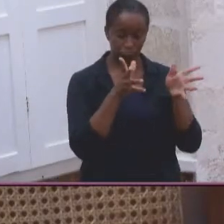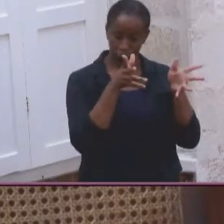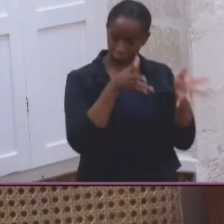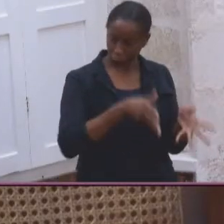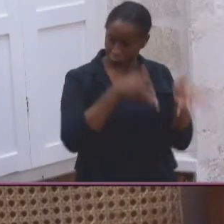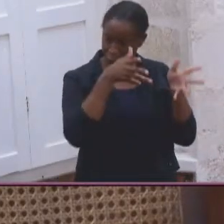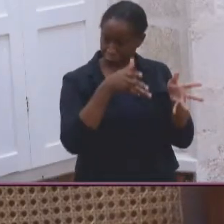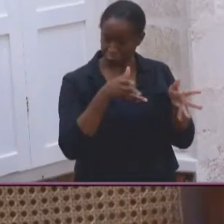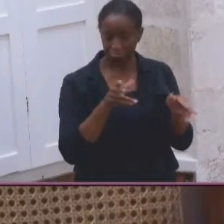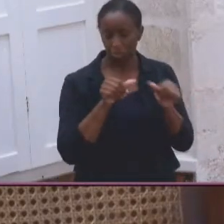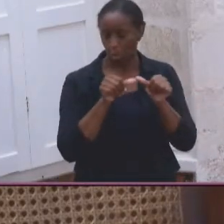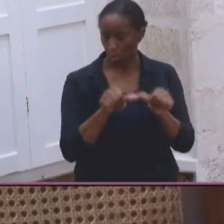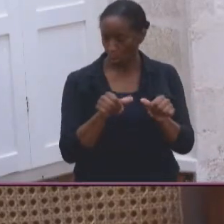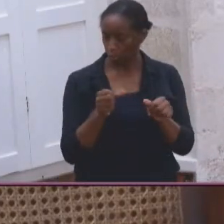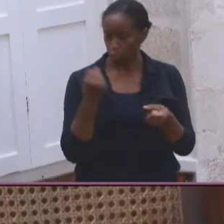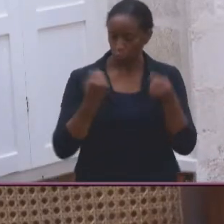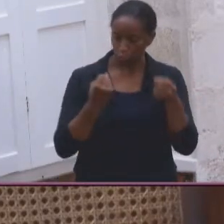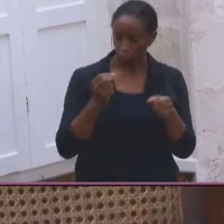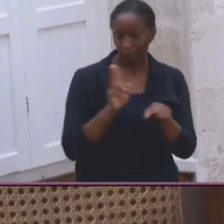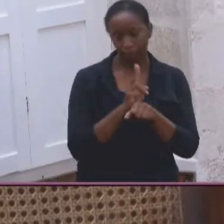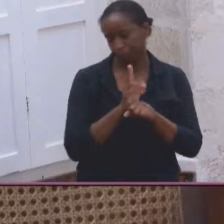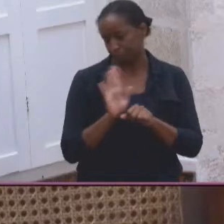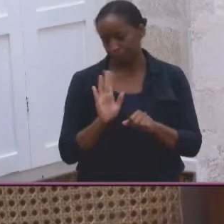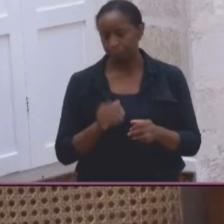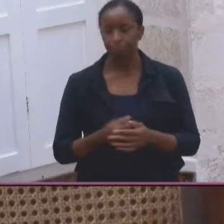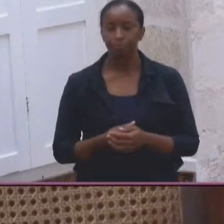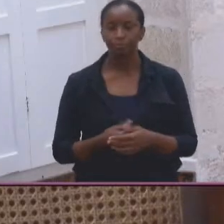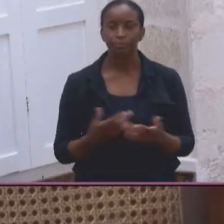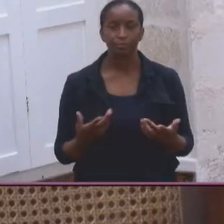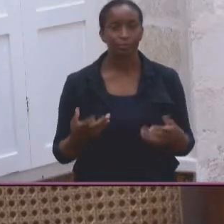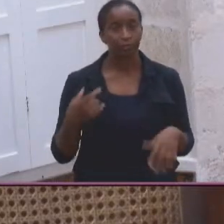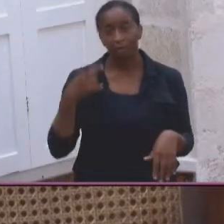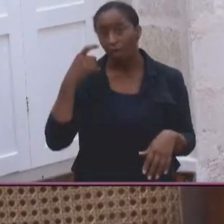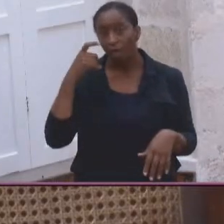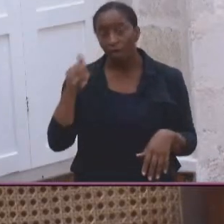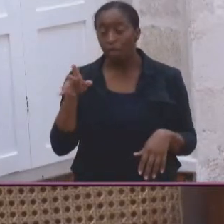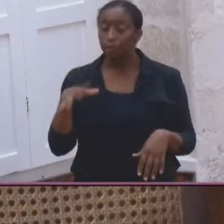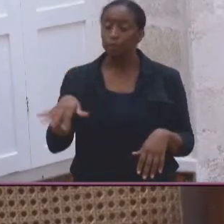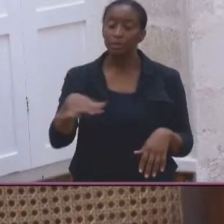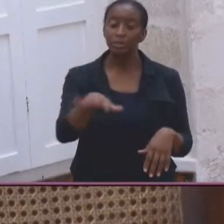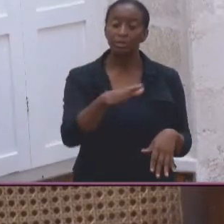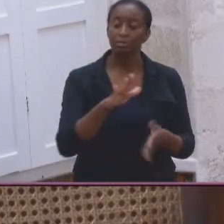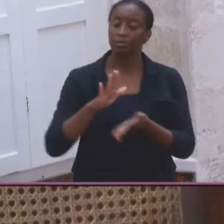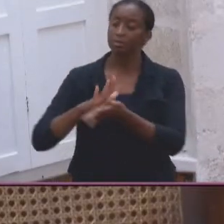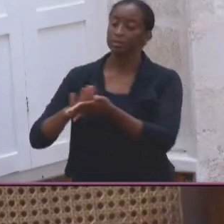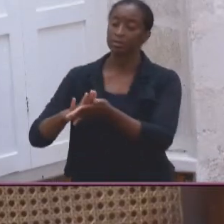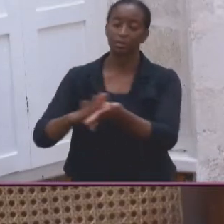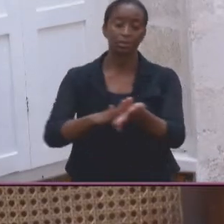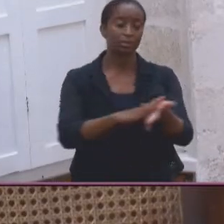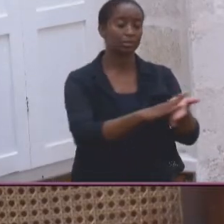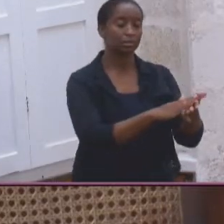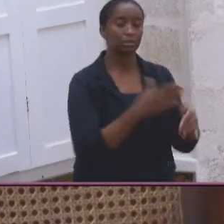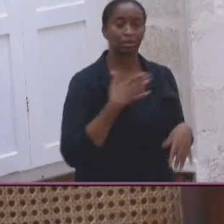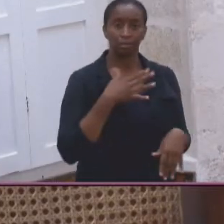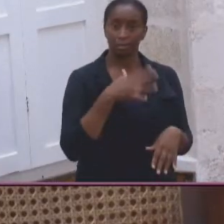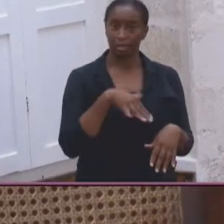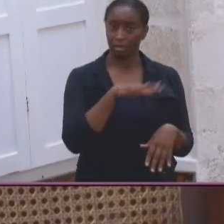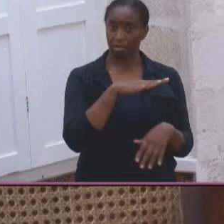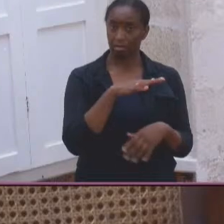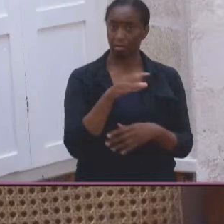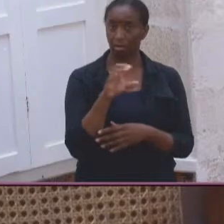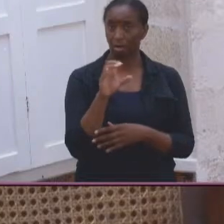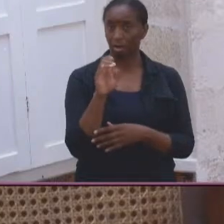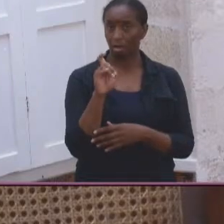it all over the island, I see there are cleanups being done from time to time. Right where I live in my area there in Cox Road, I think they